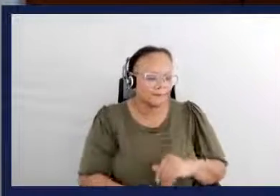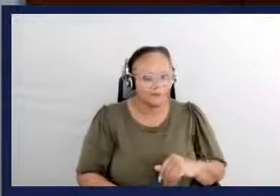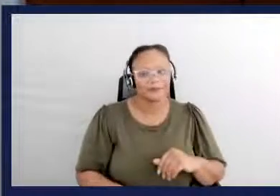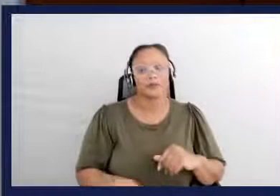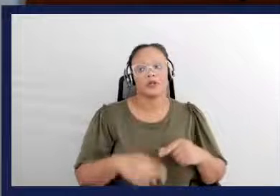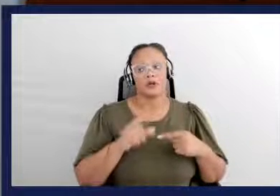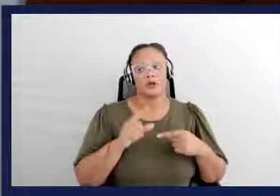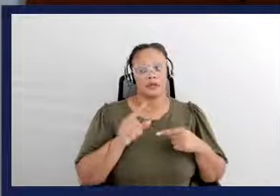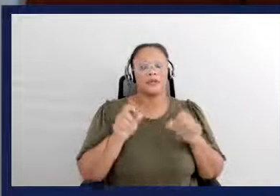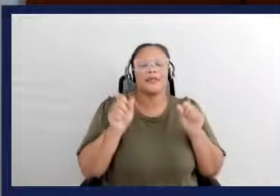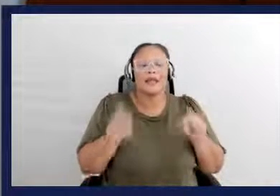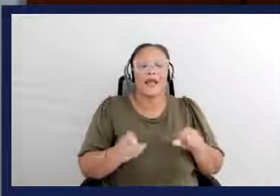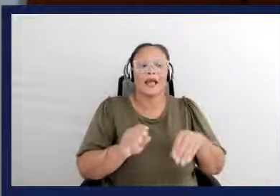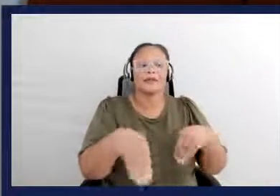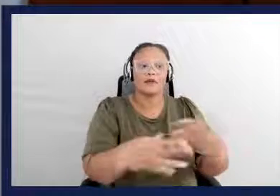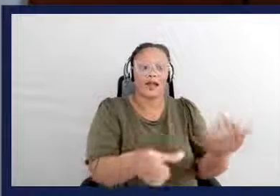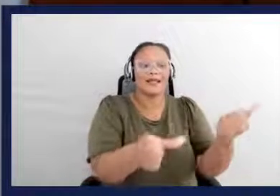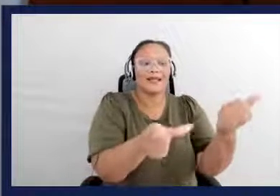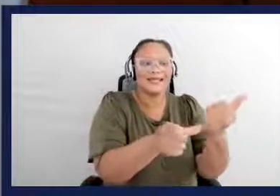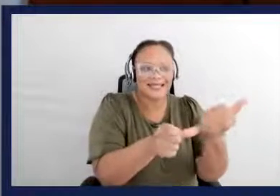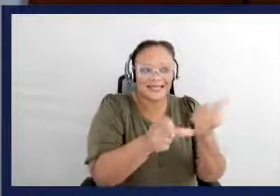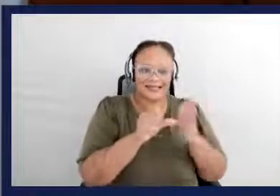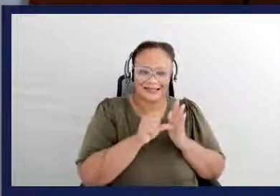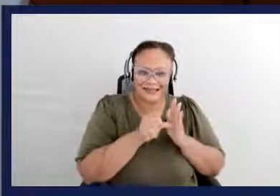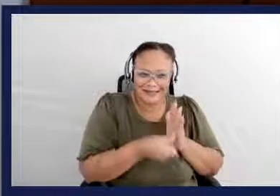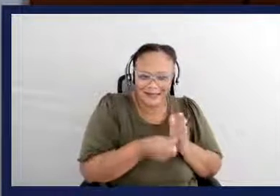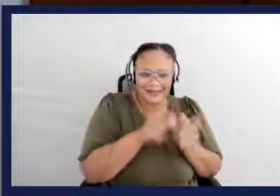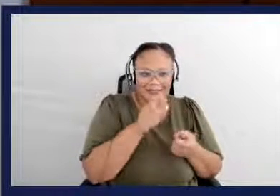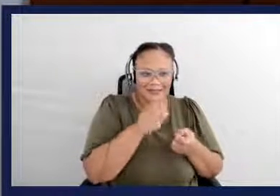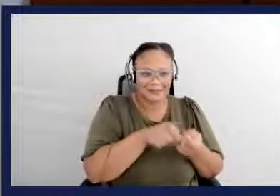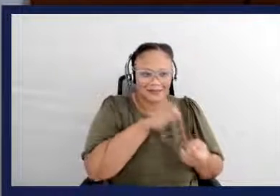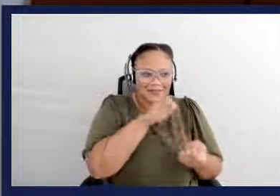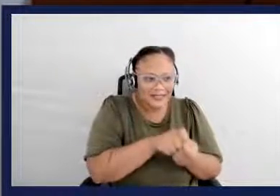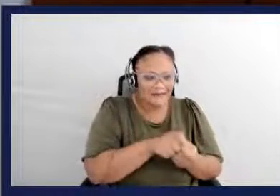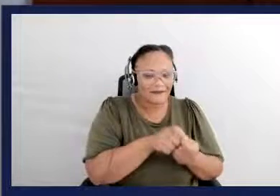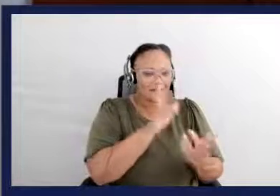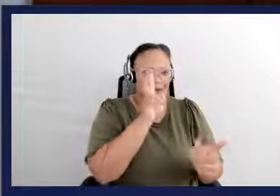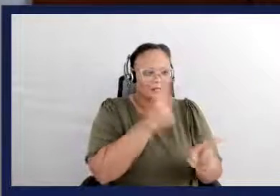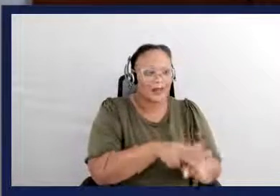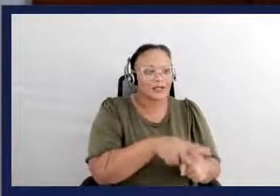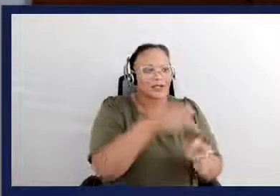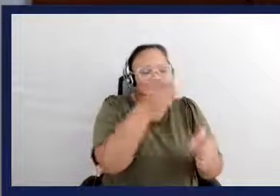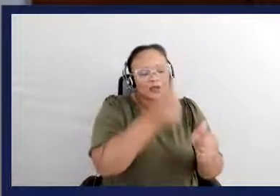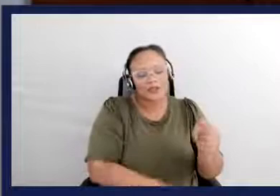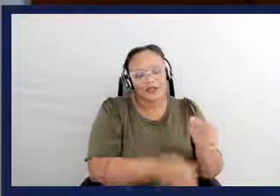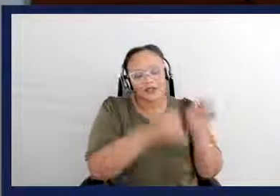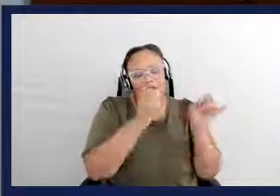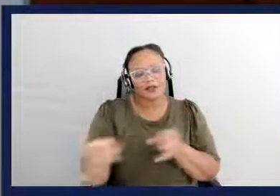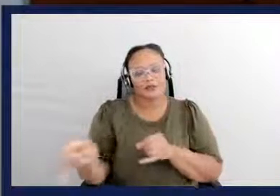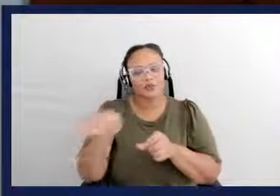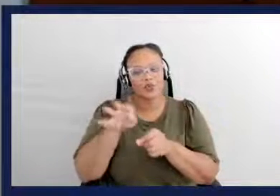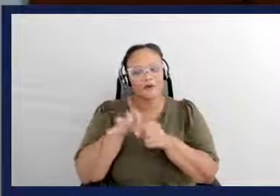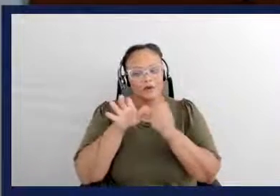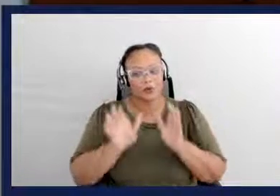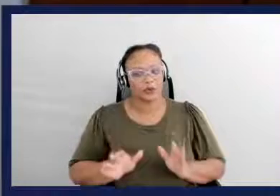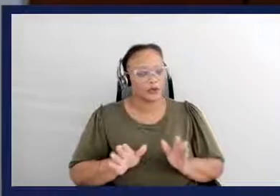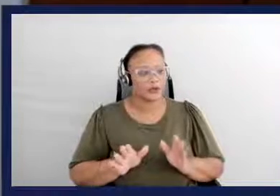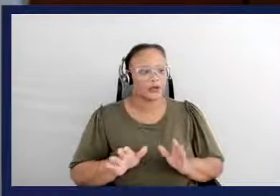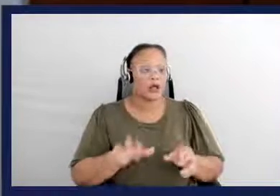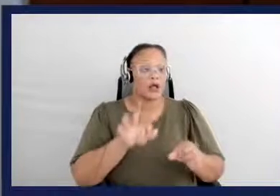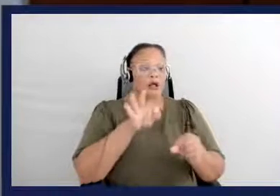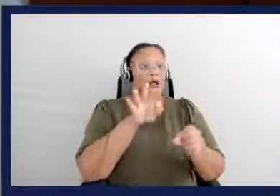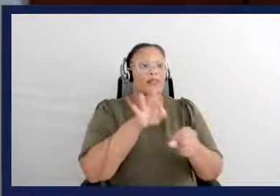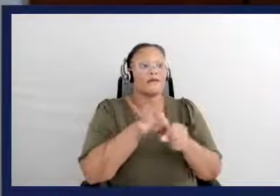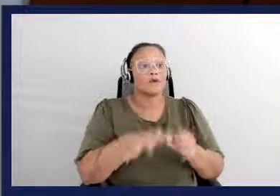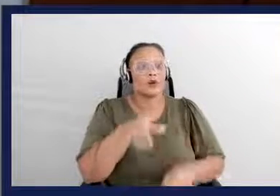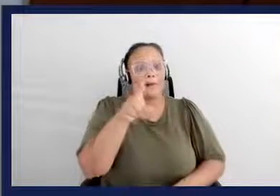assistance, that assistance is specific to each individual voter, and that voter is asking for that assistance or that